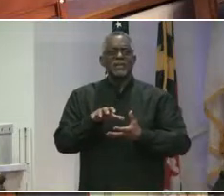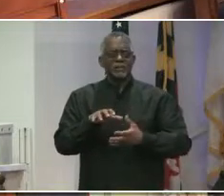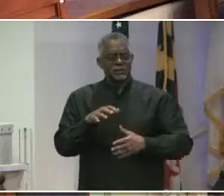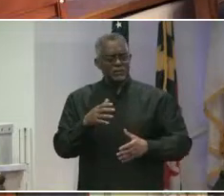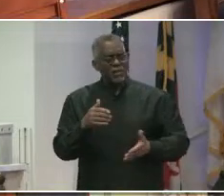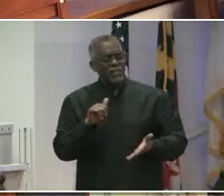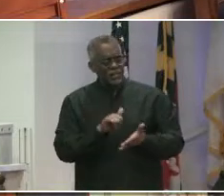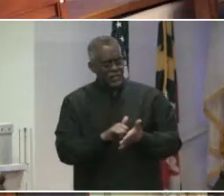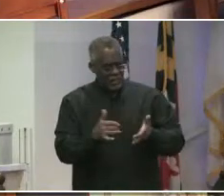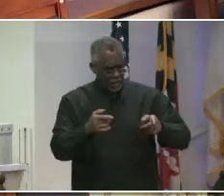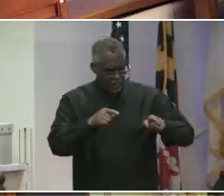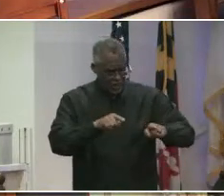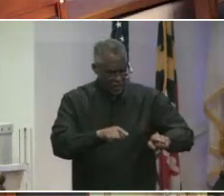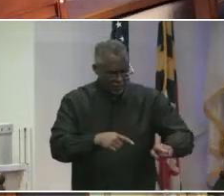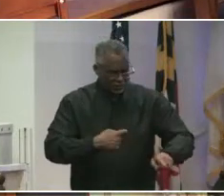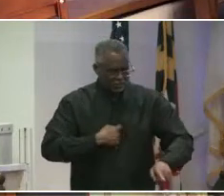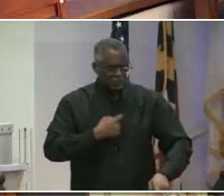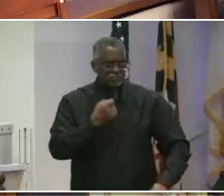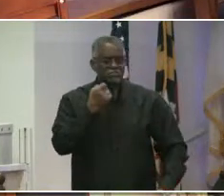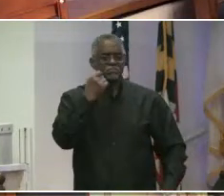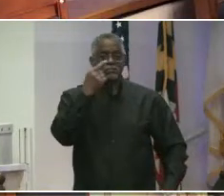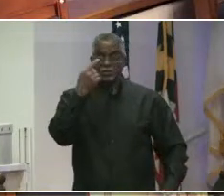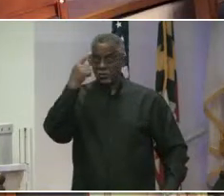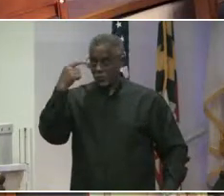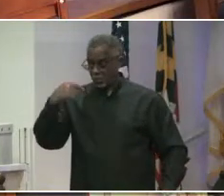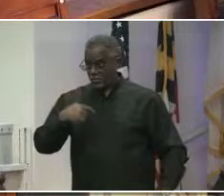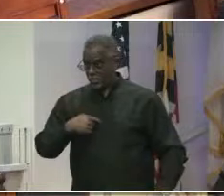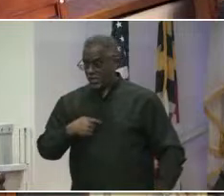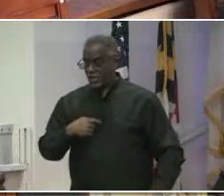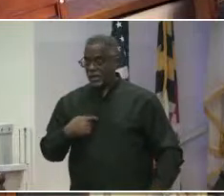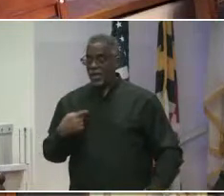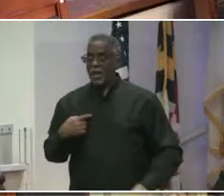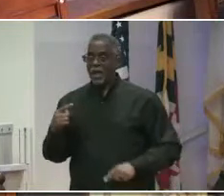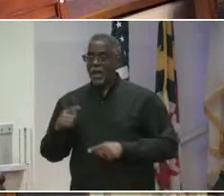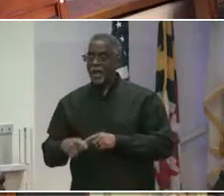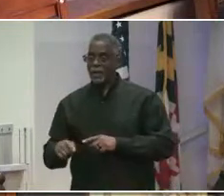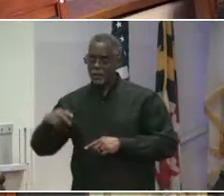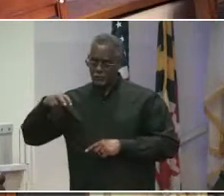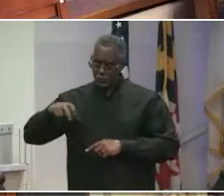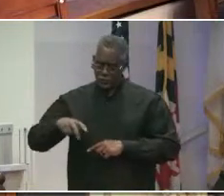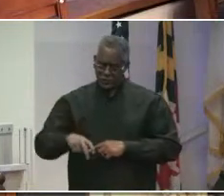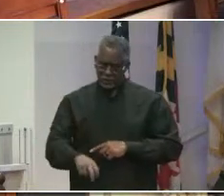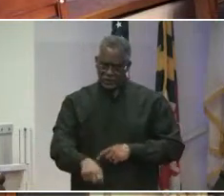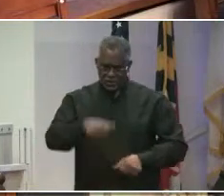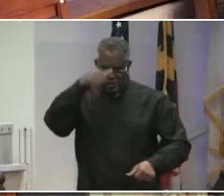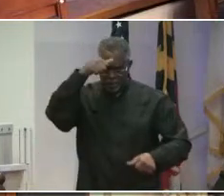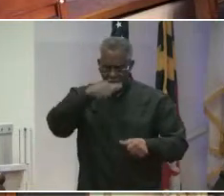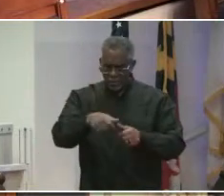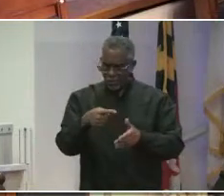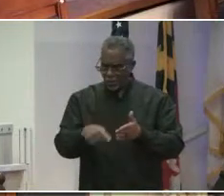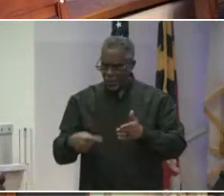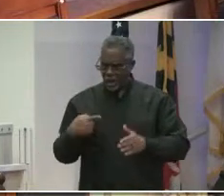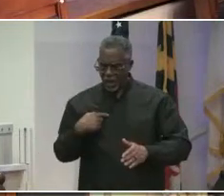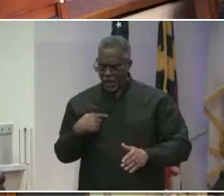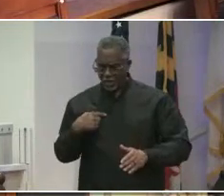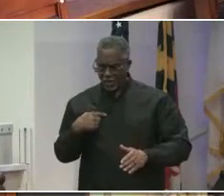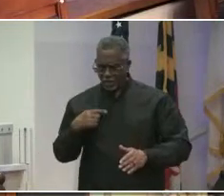happens. Yeah, I know for me, I can't go downstairs and remember what I was going down there for.